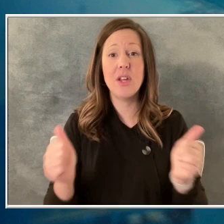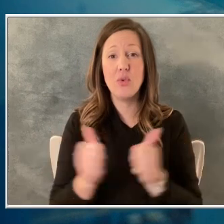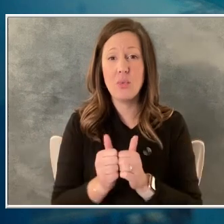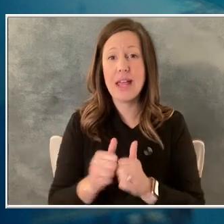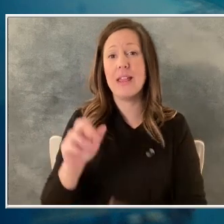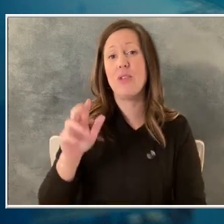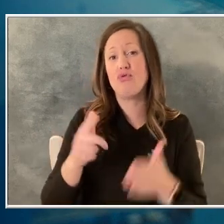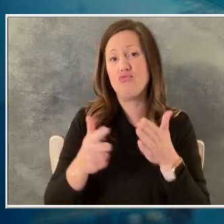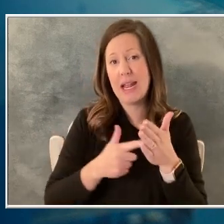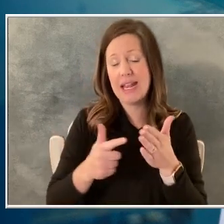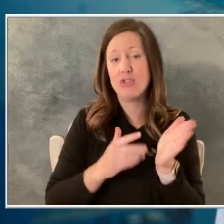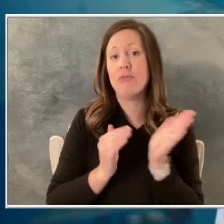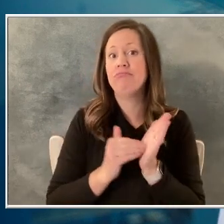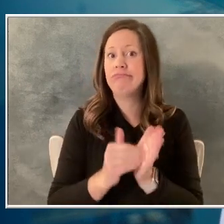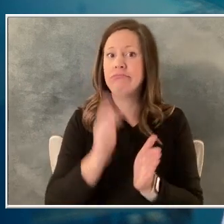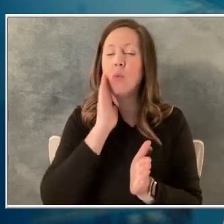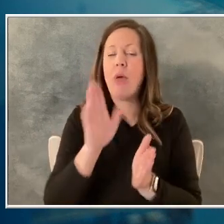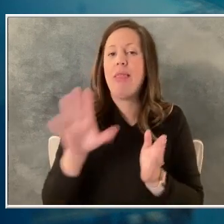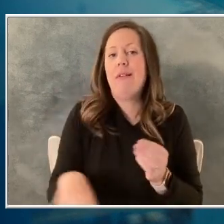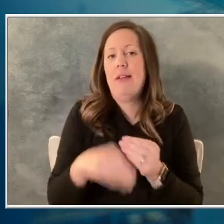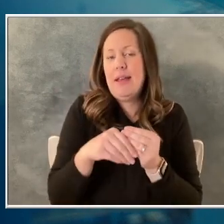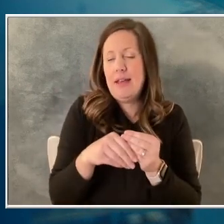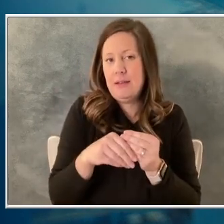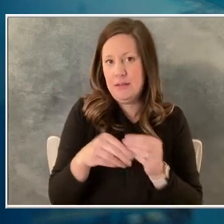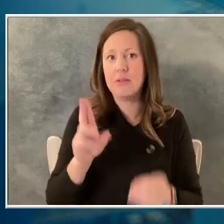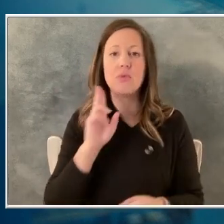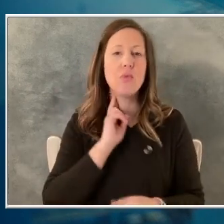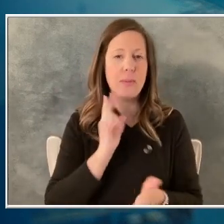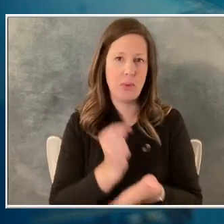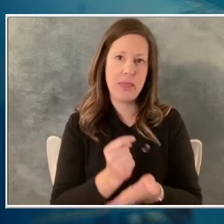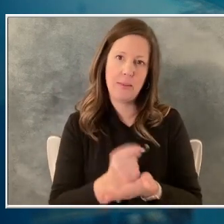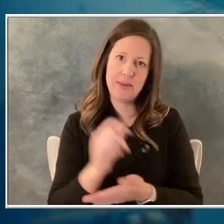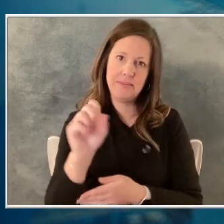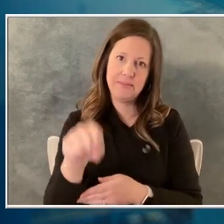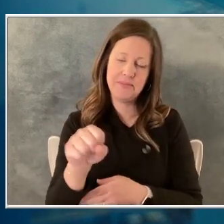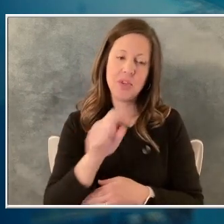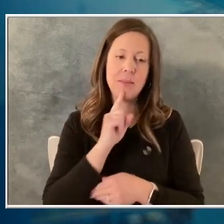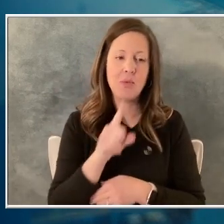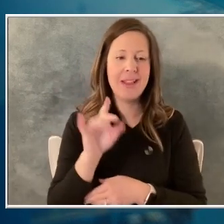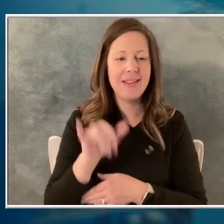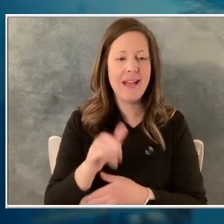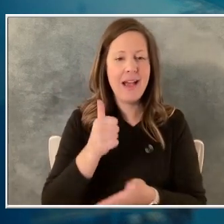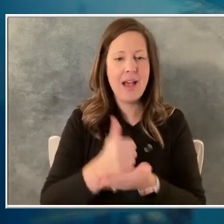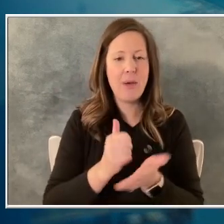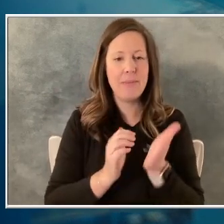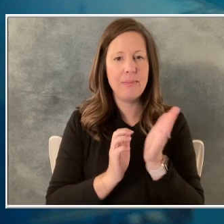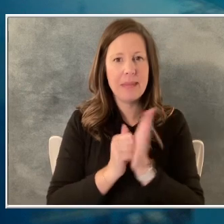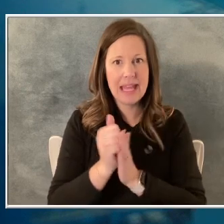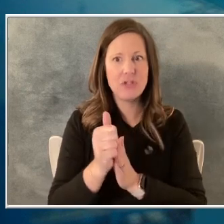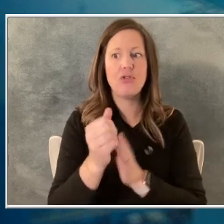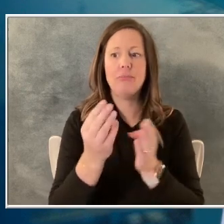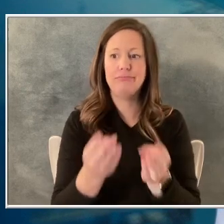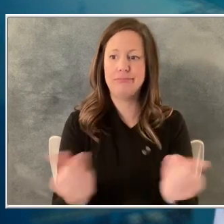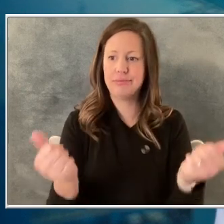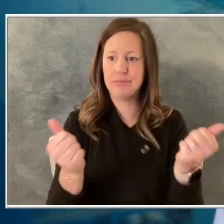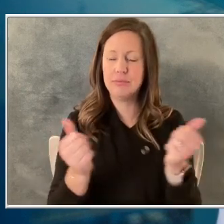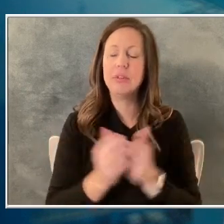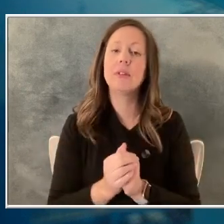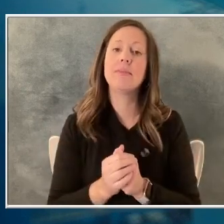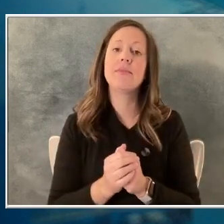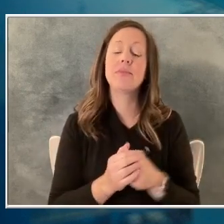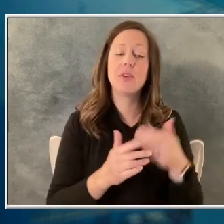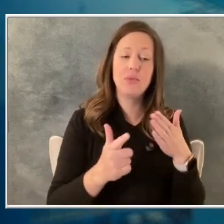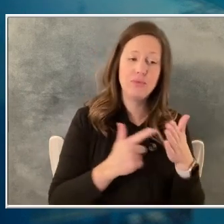add hormone therapy. We basically tackle the cancer in a couple of different ways with radiation and hormone therapy when the cancer is